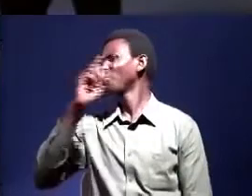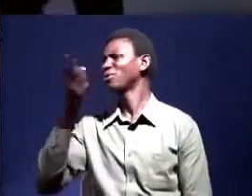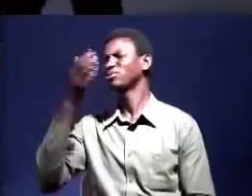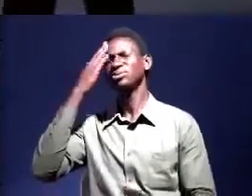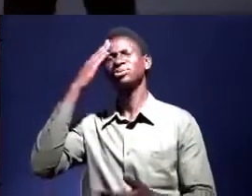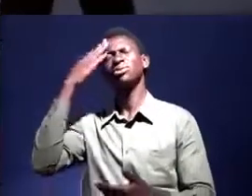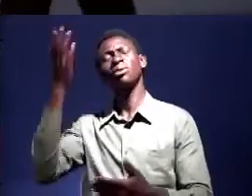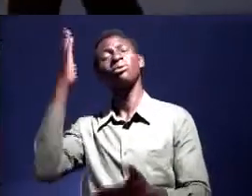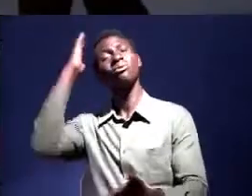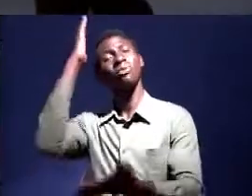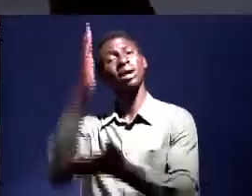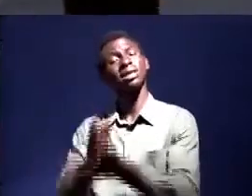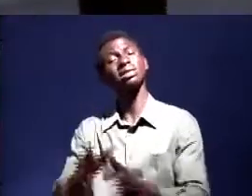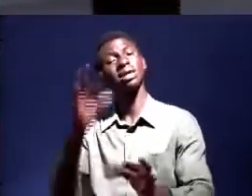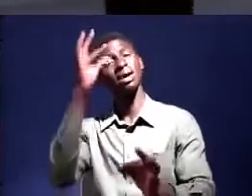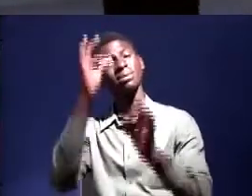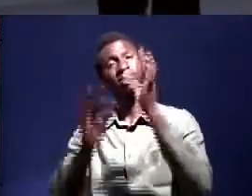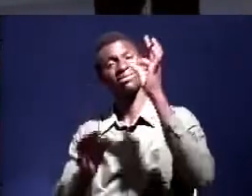and they hear the call of God.